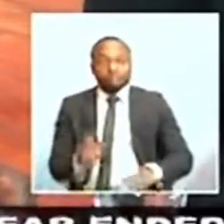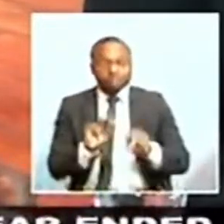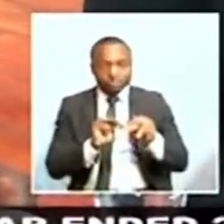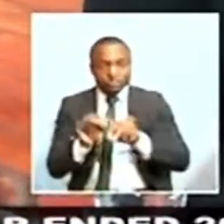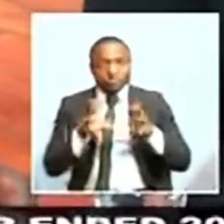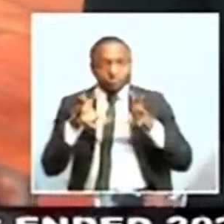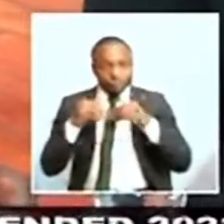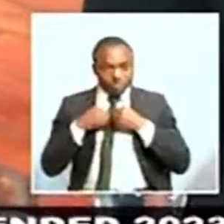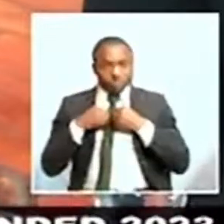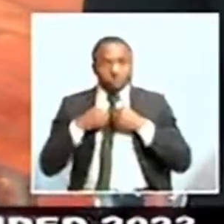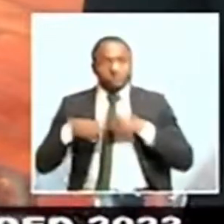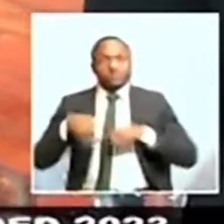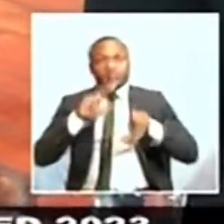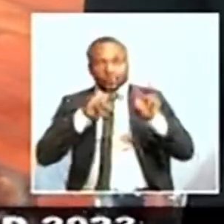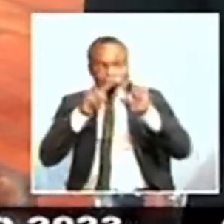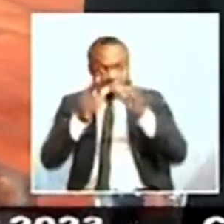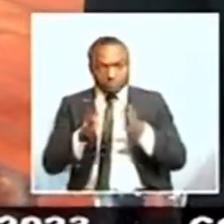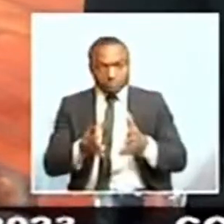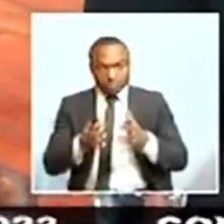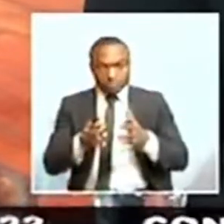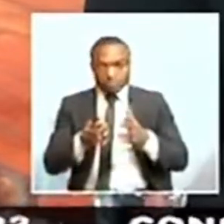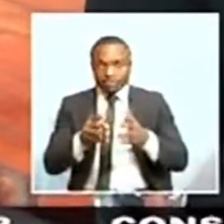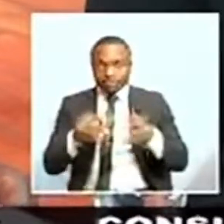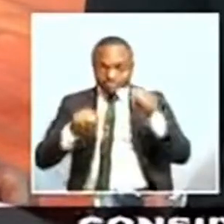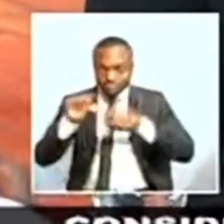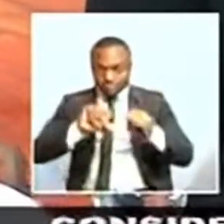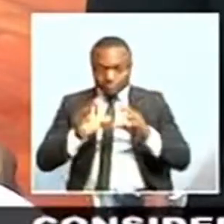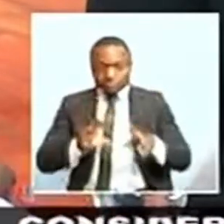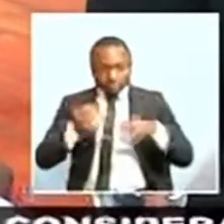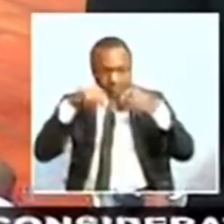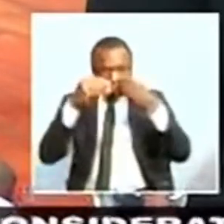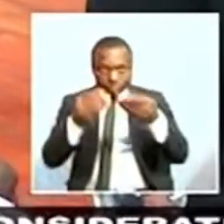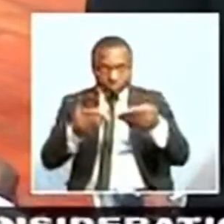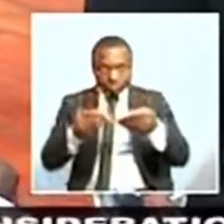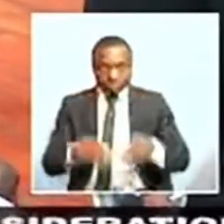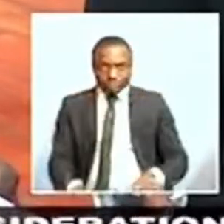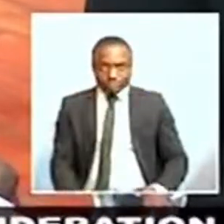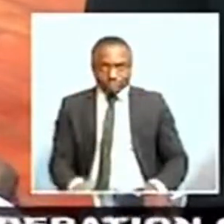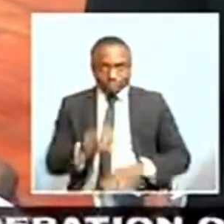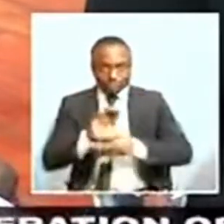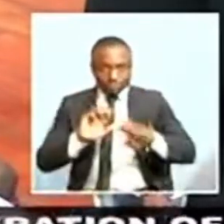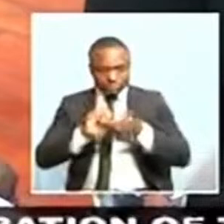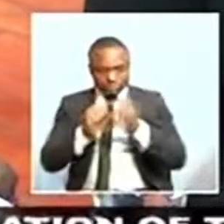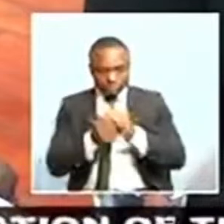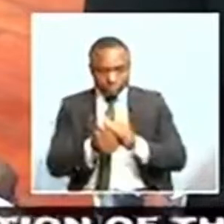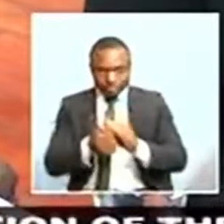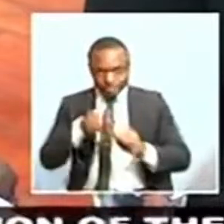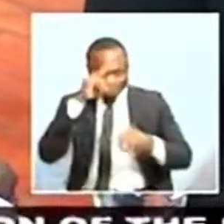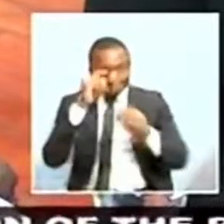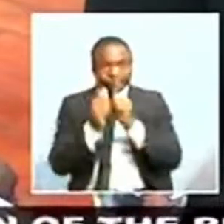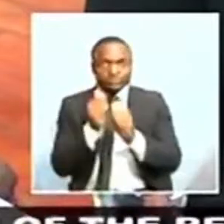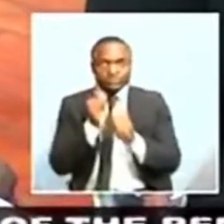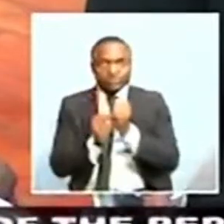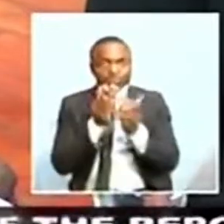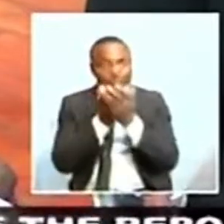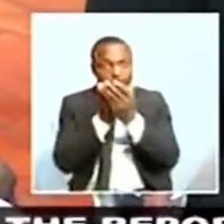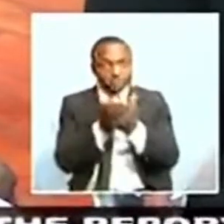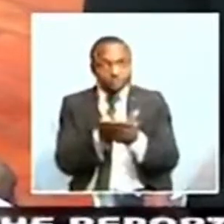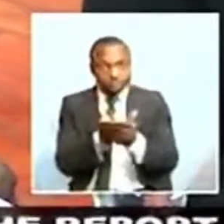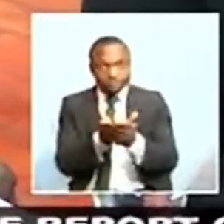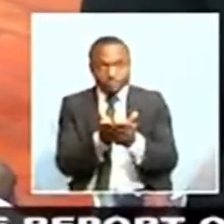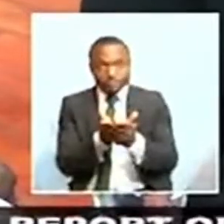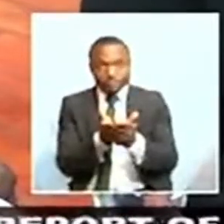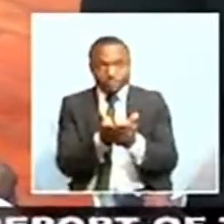Management acknowledges the observations made by the auditors and wishes to submit that the cause of the query was as a result of submitting temporal